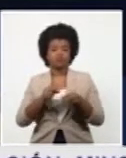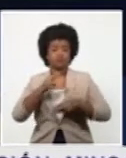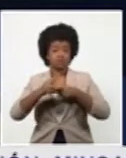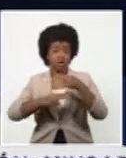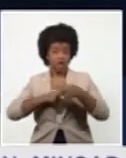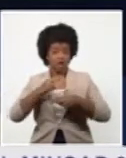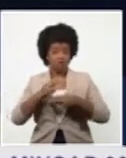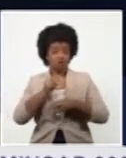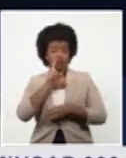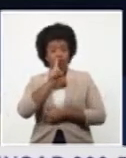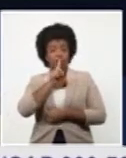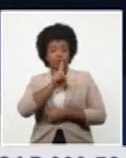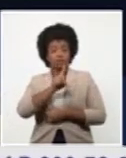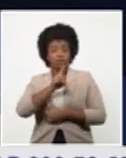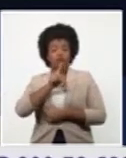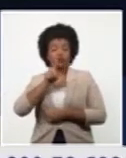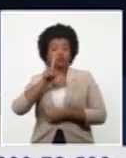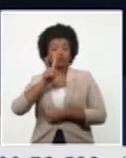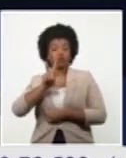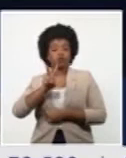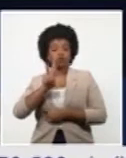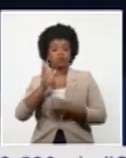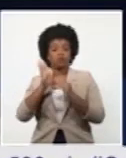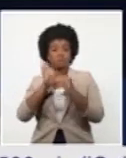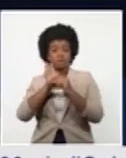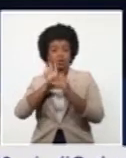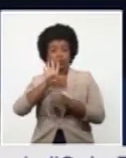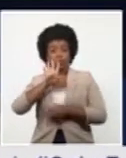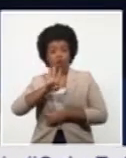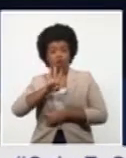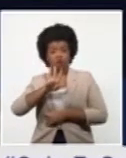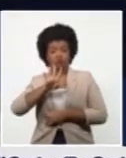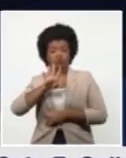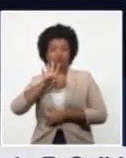in Trinidad on March 11,